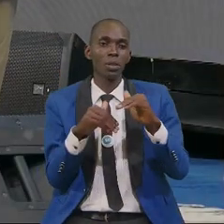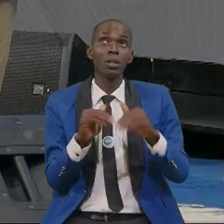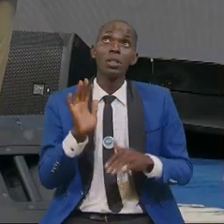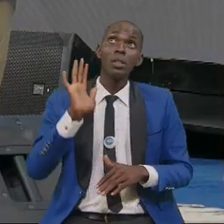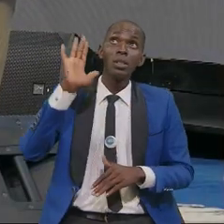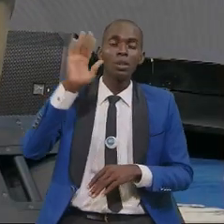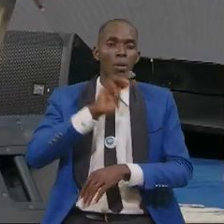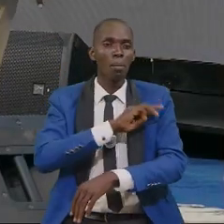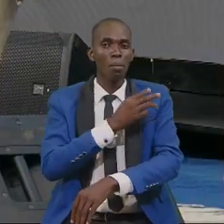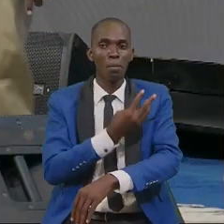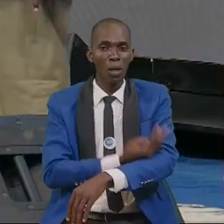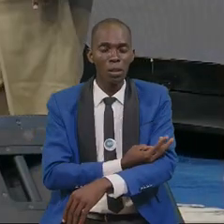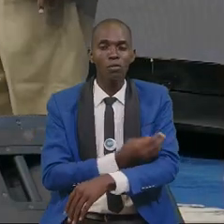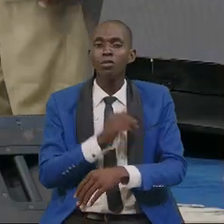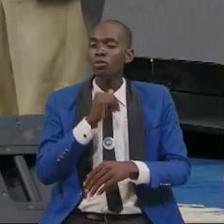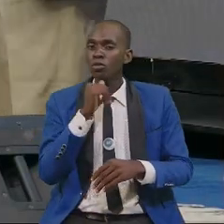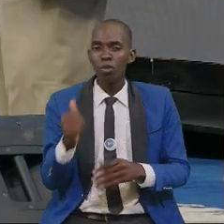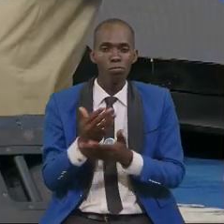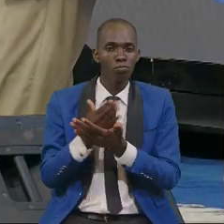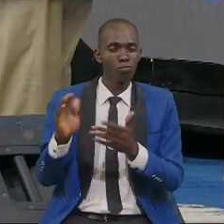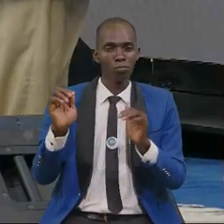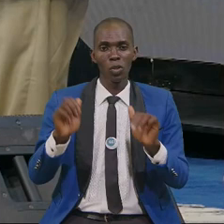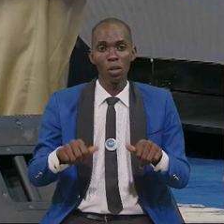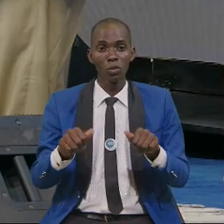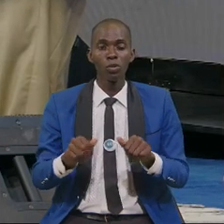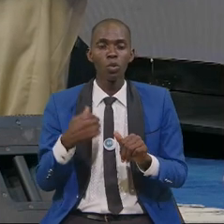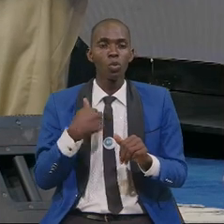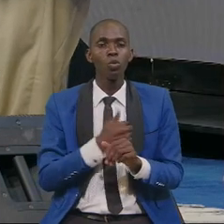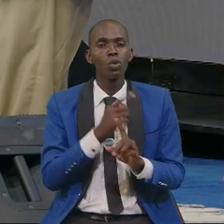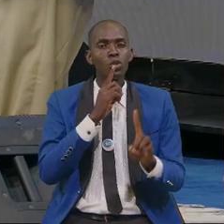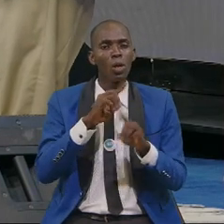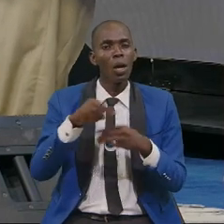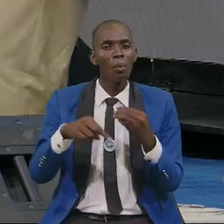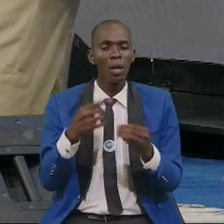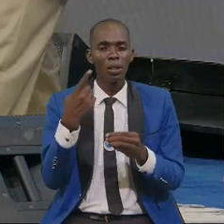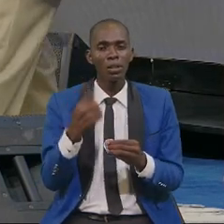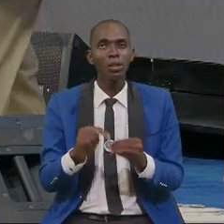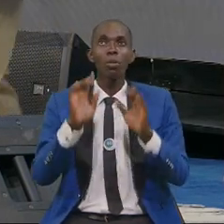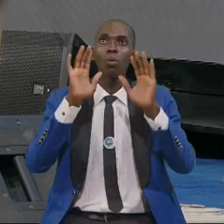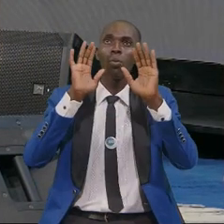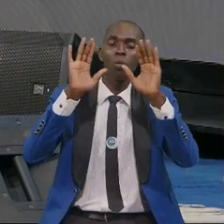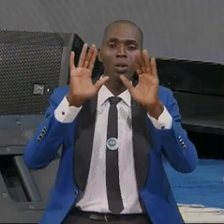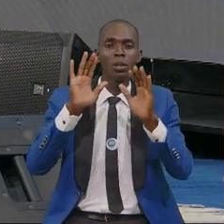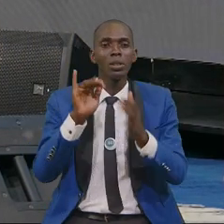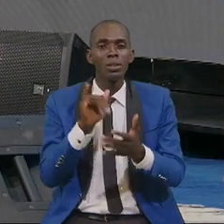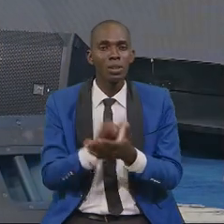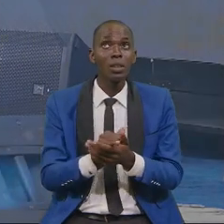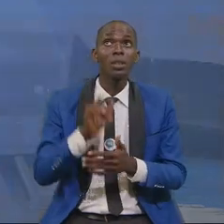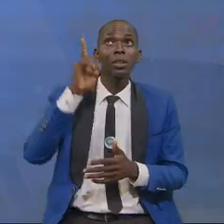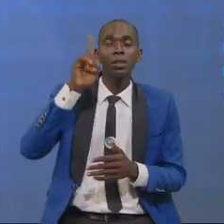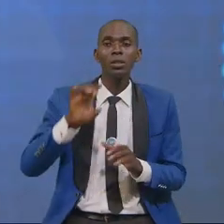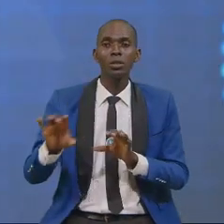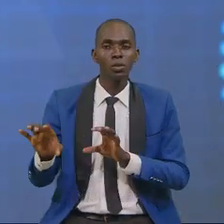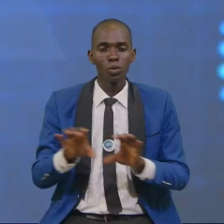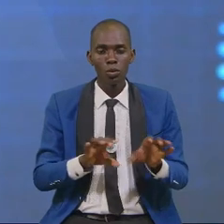might, irresistible. We talk about the signs and the wonders that he does in